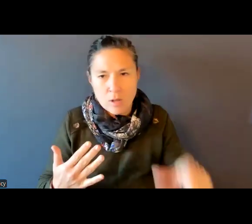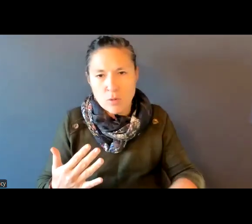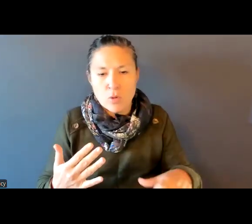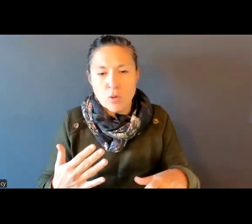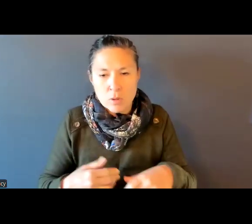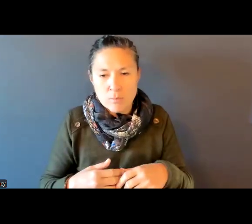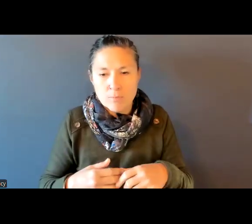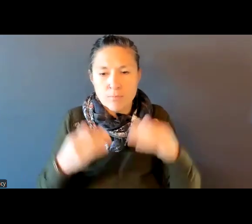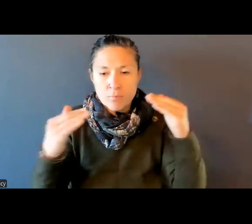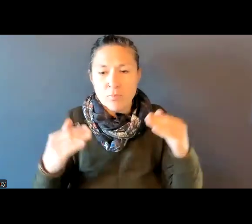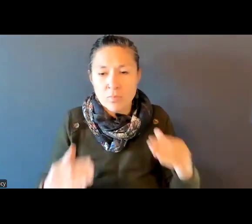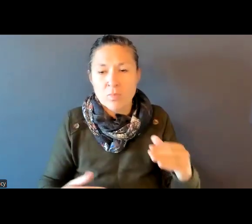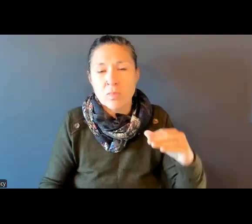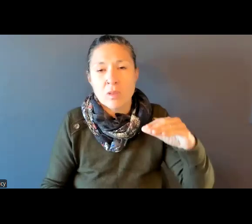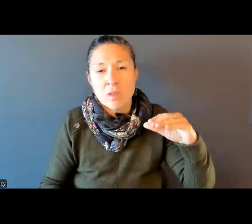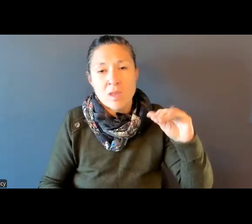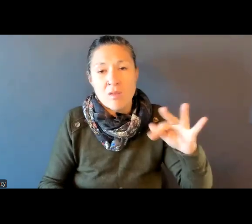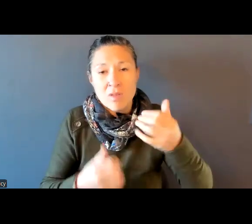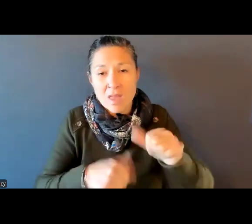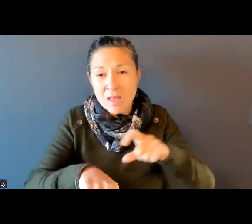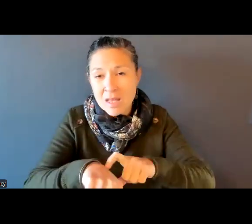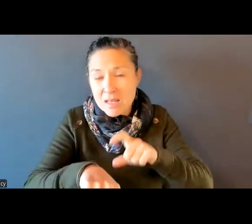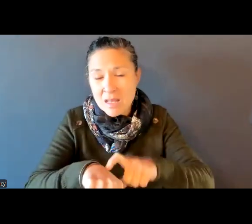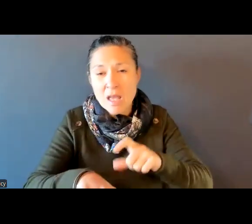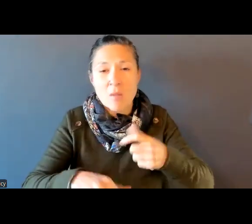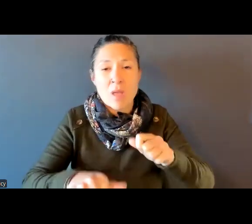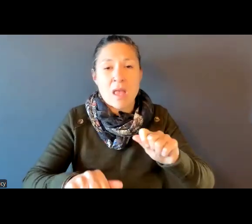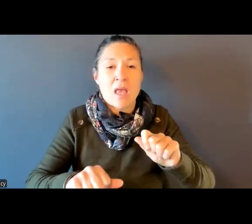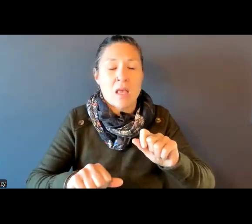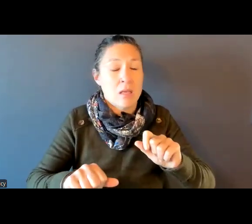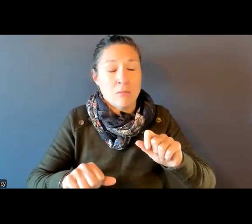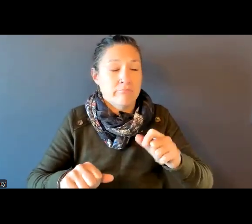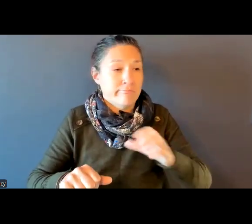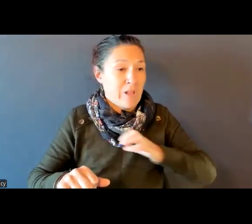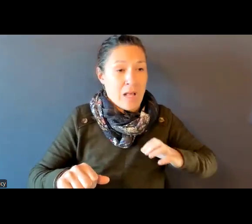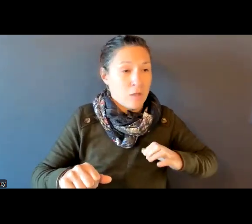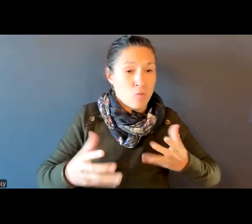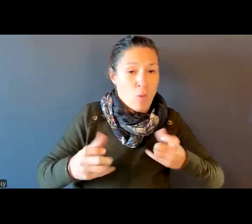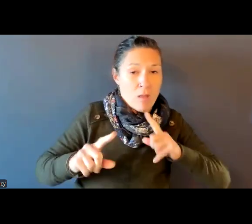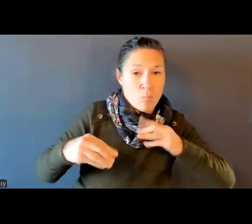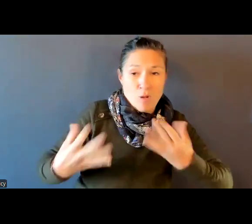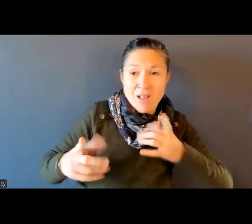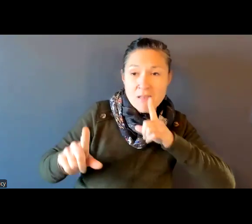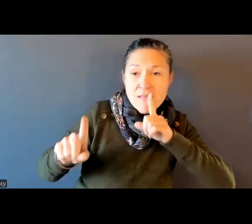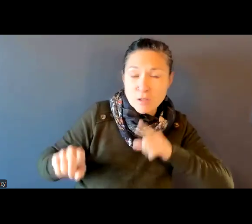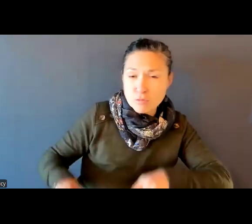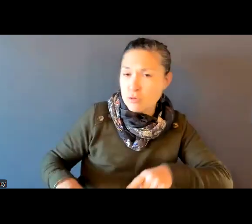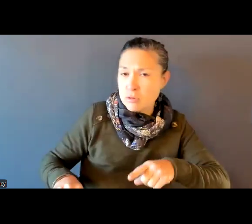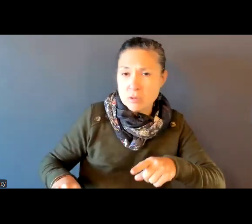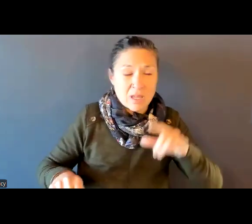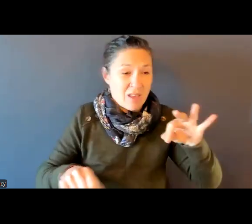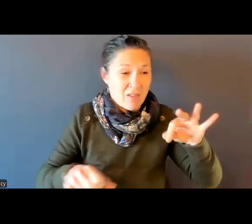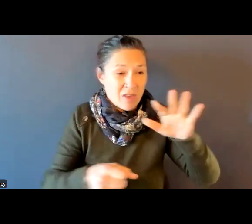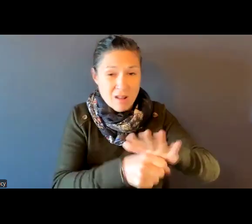there's time or answers that the council members would like to provide, depending on time availability, then